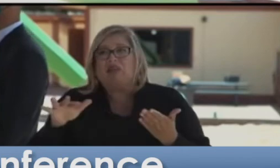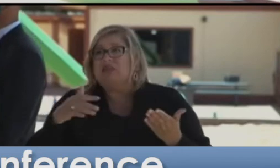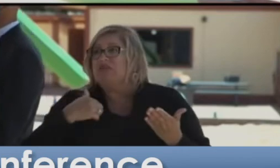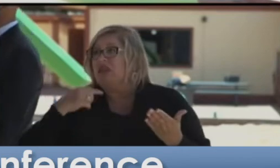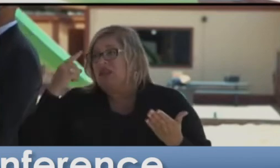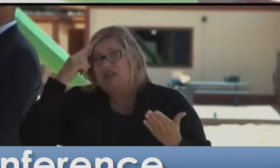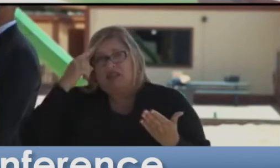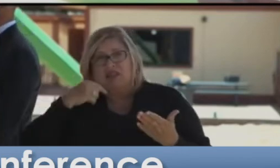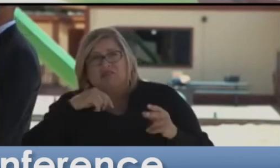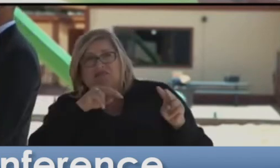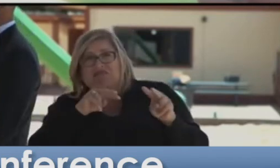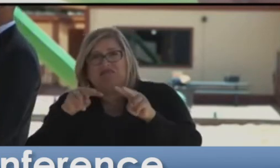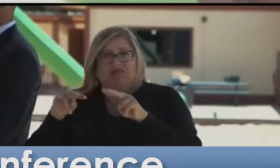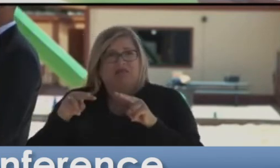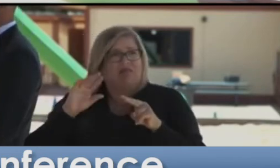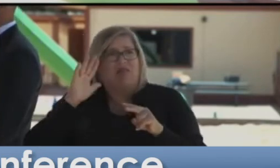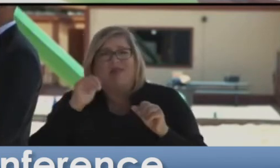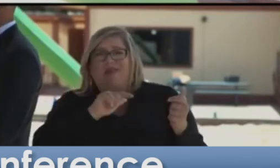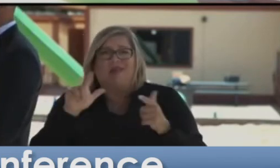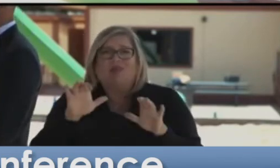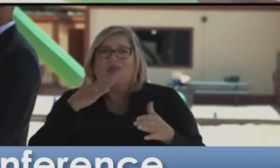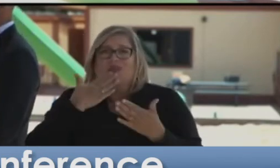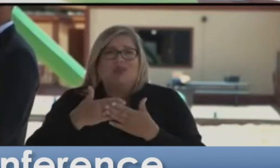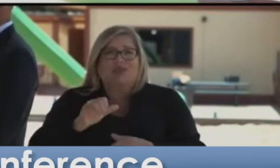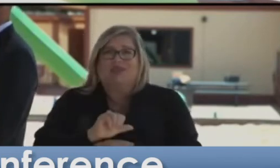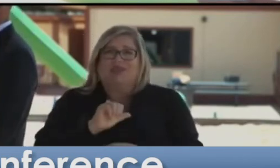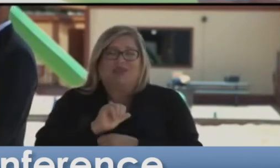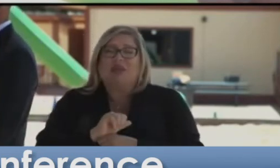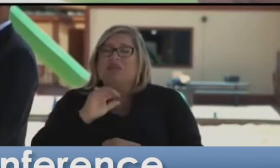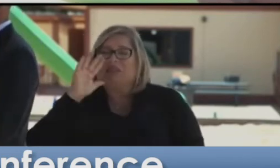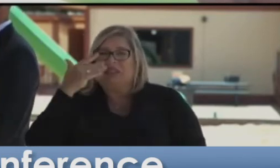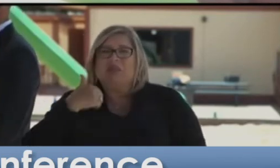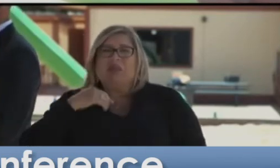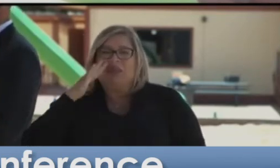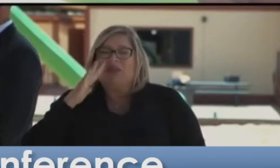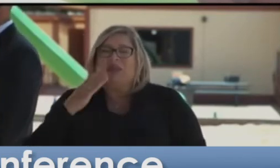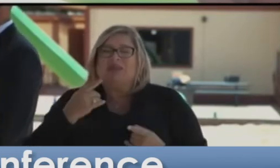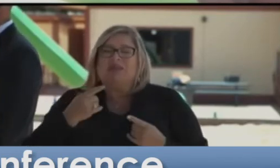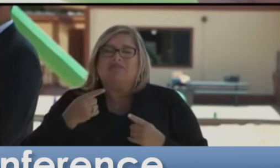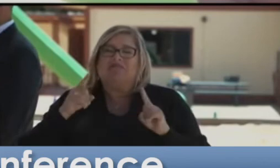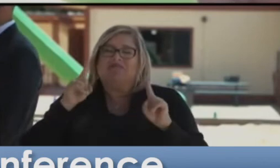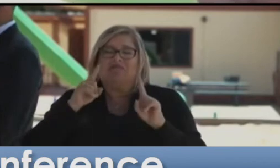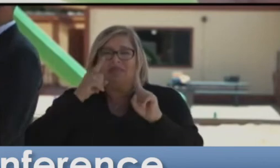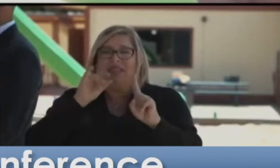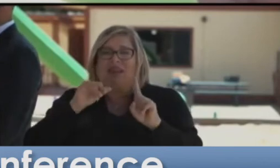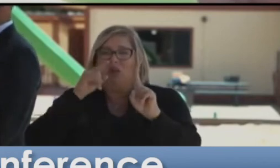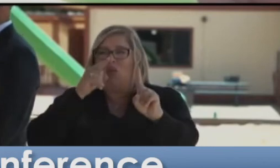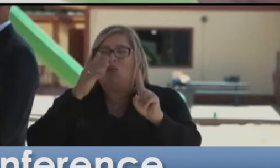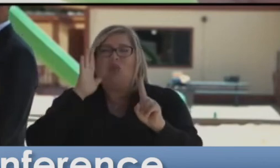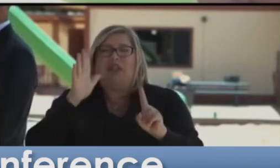based on all the good work that's being done all throughout this state, that we'll reach those goals.